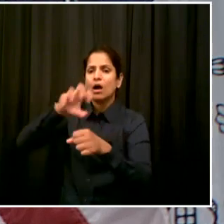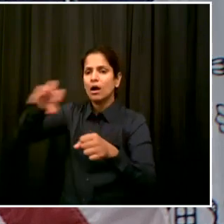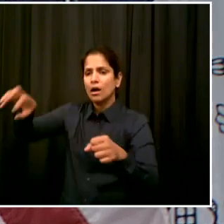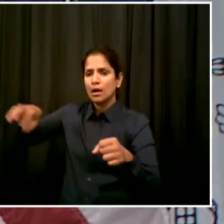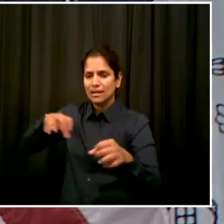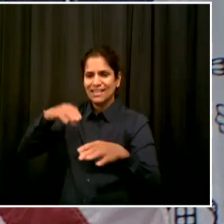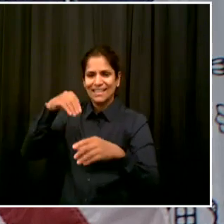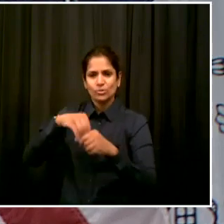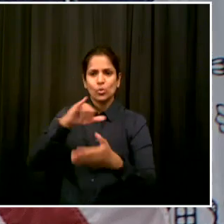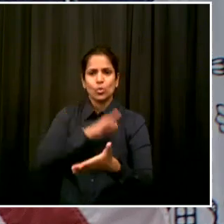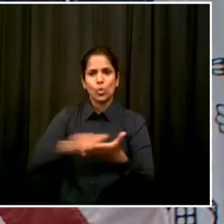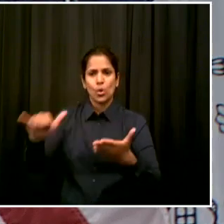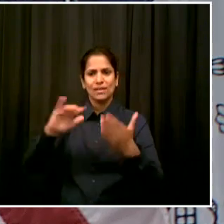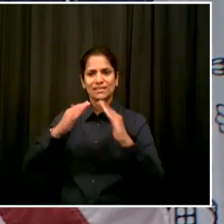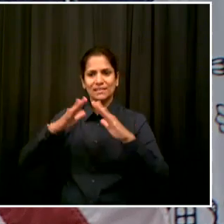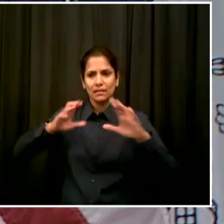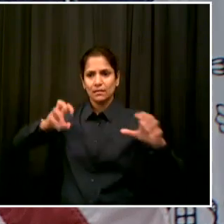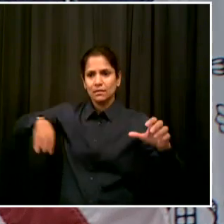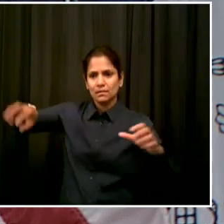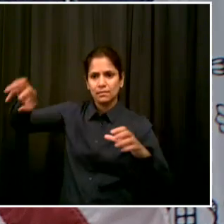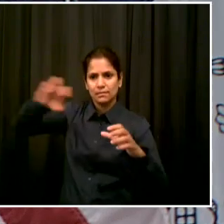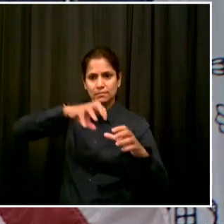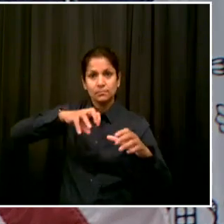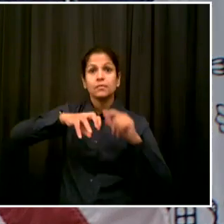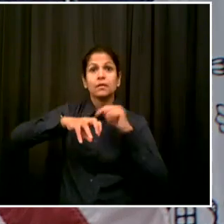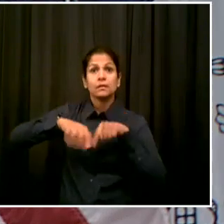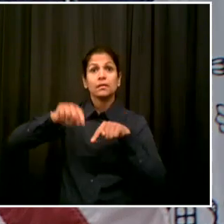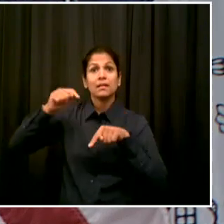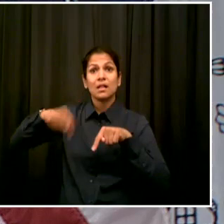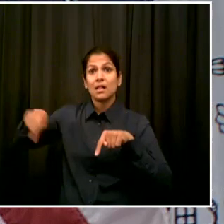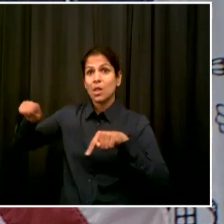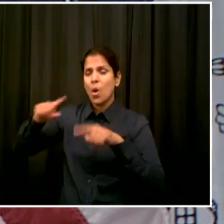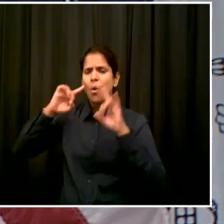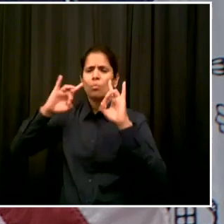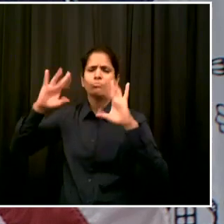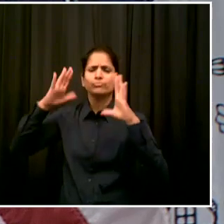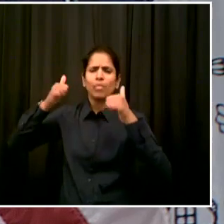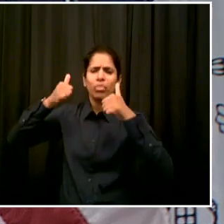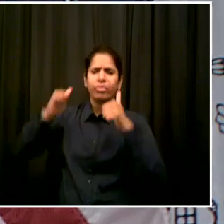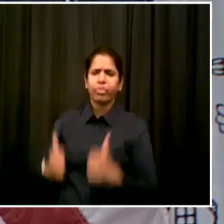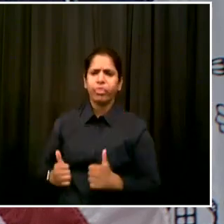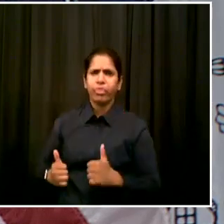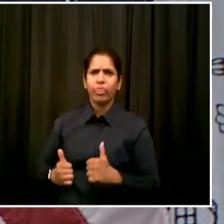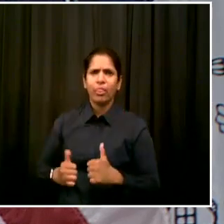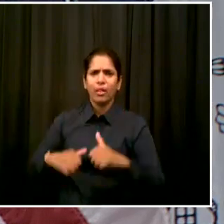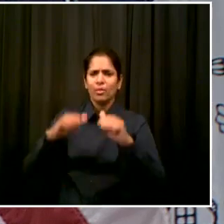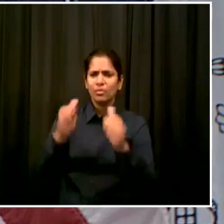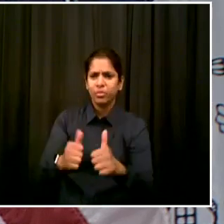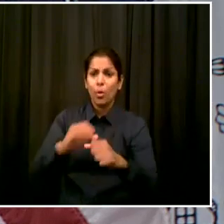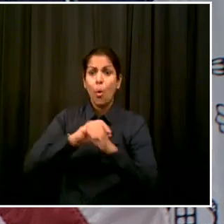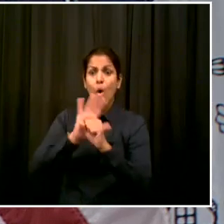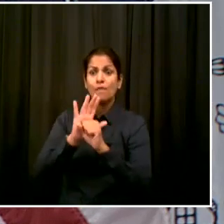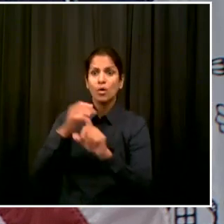color that have really not experienced fairness in the city. And the goal of the task force is to